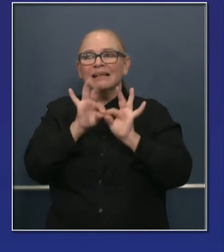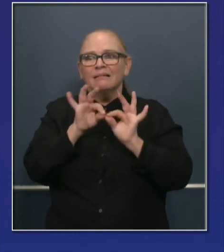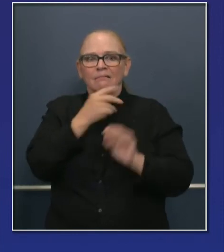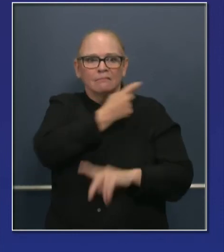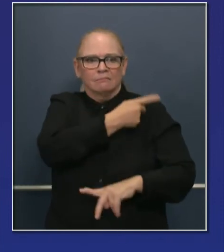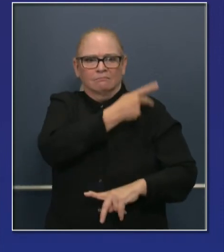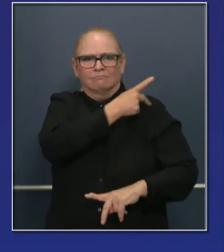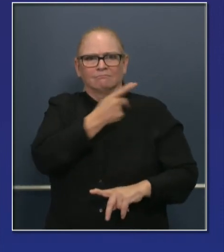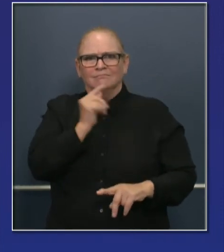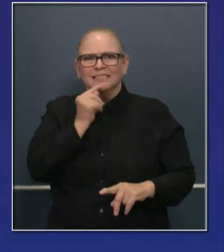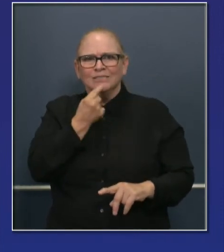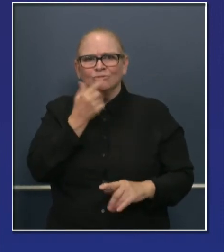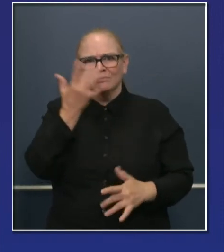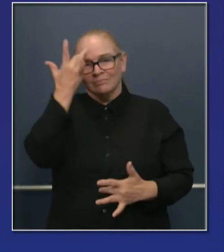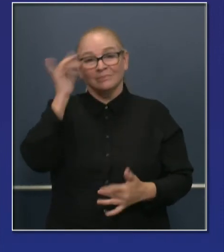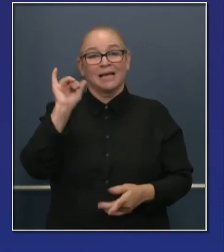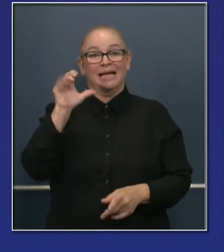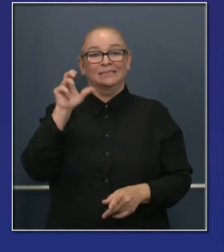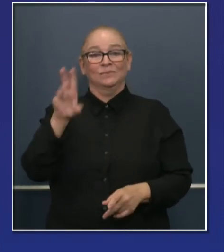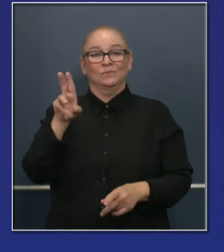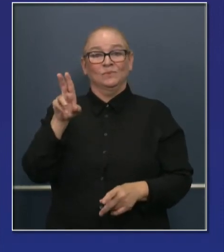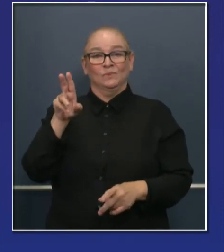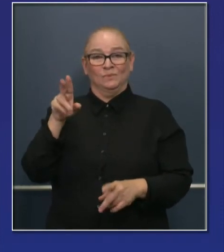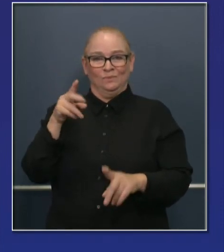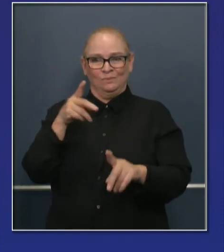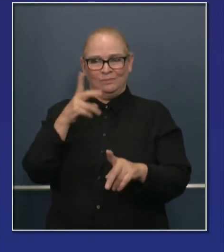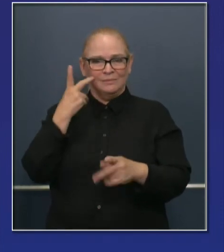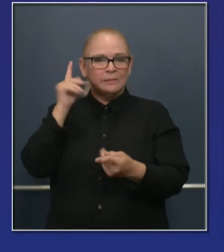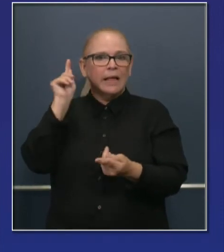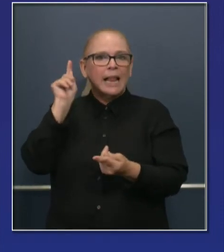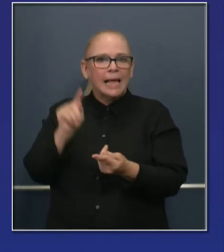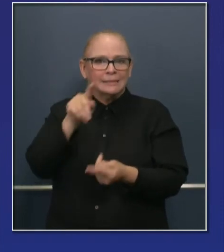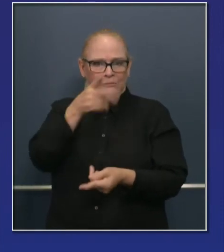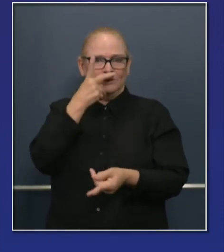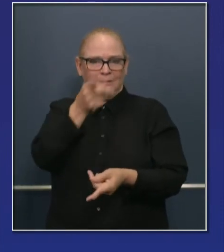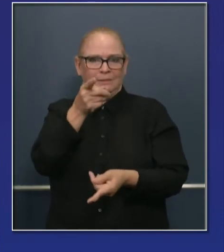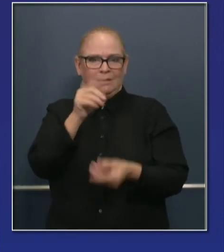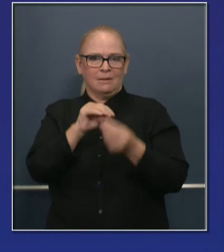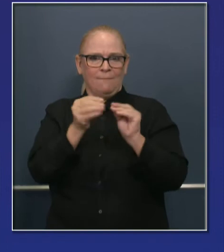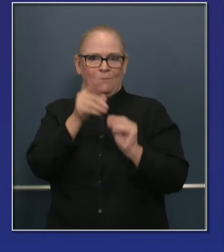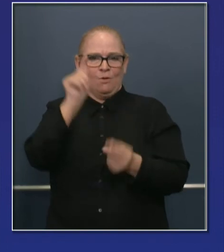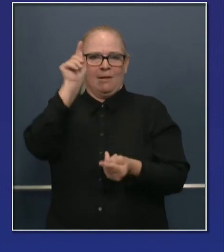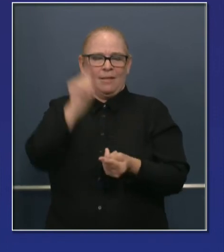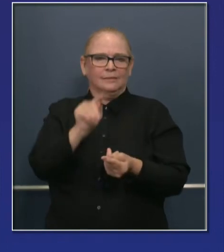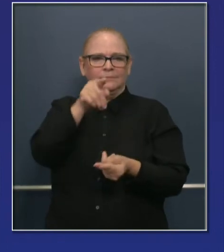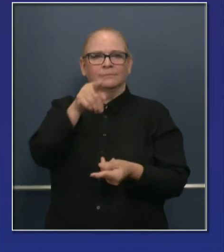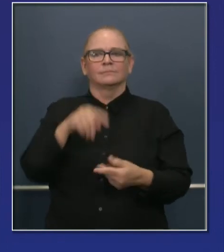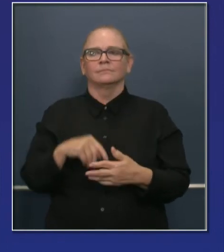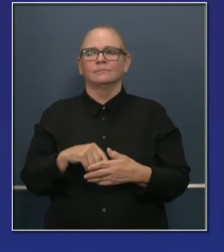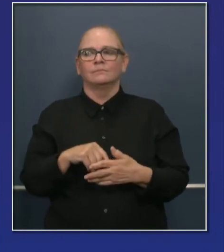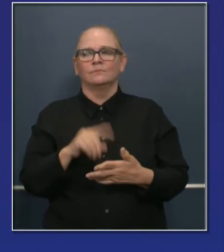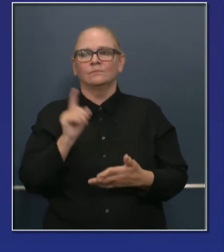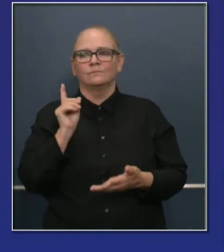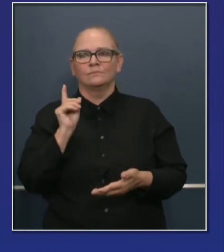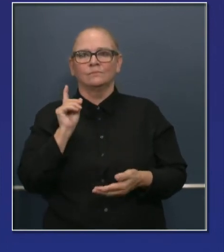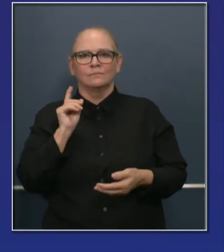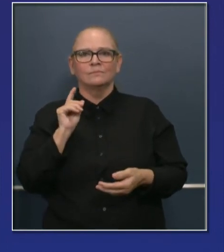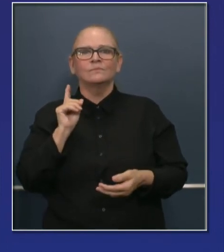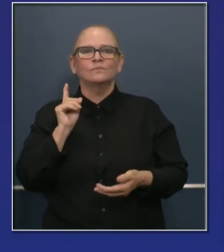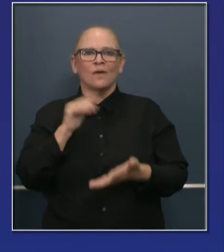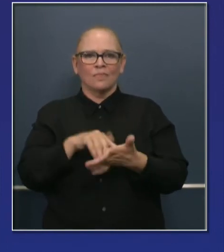total number of ICU patients reflected here in this graph to our capacity dropped modestly